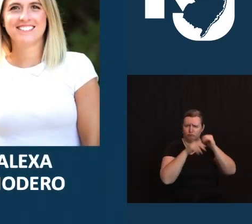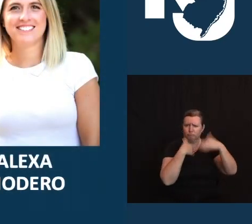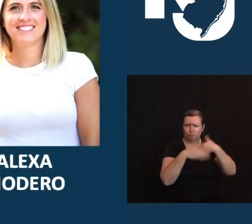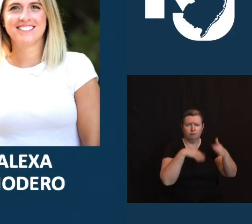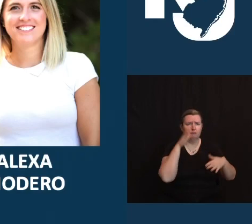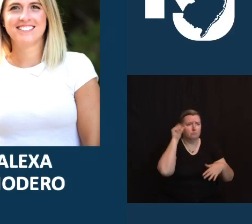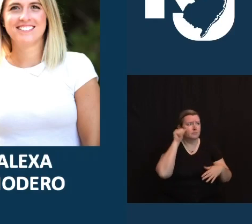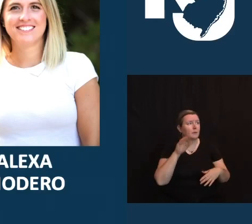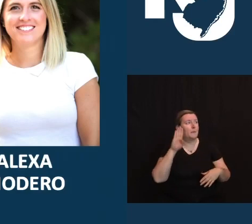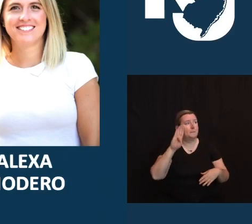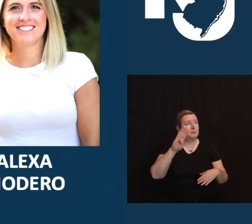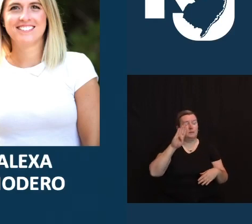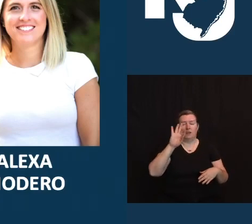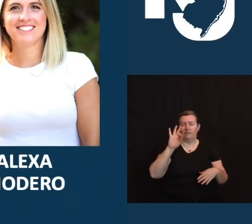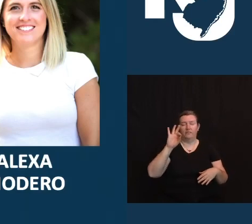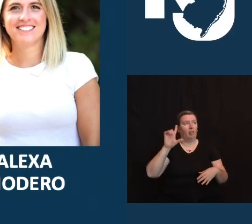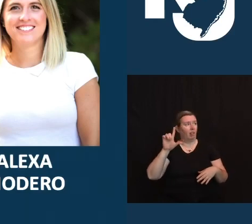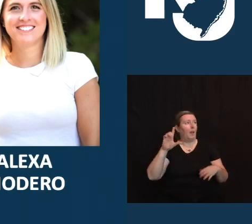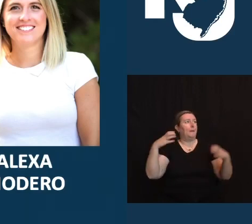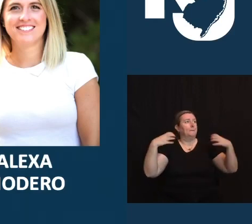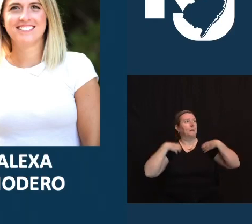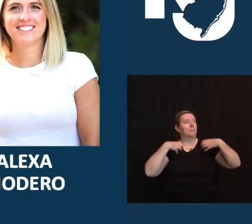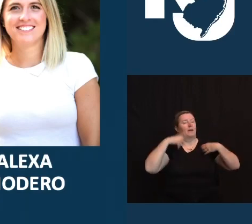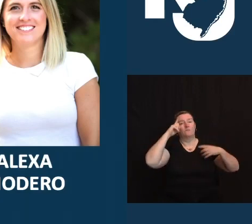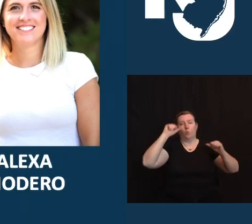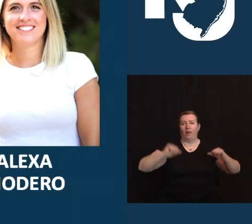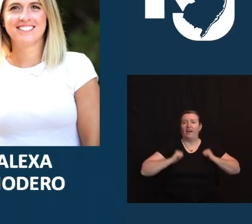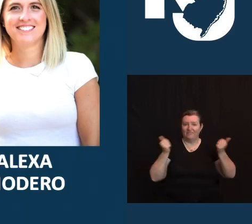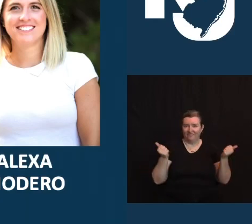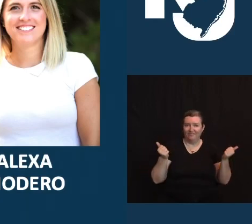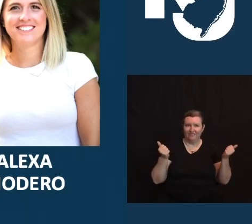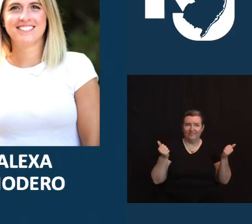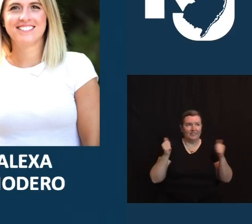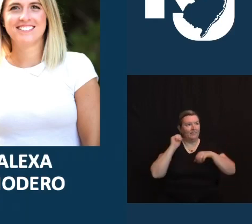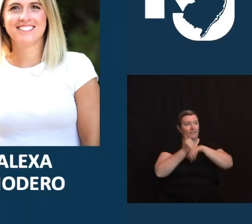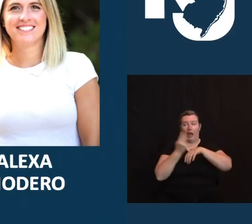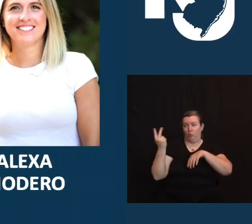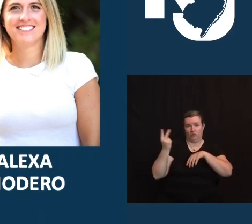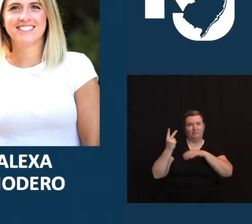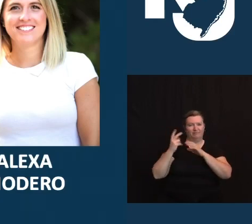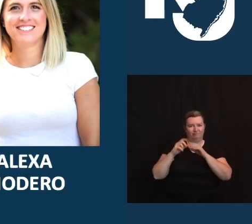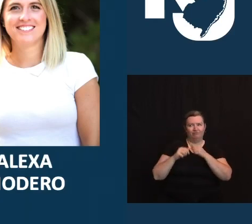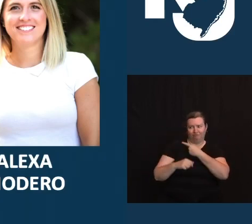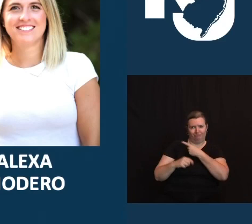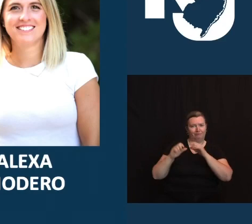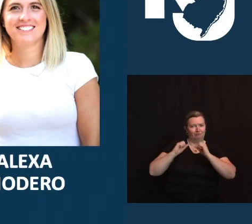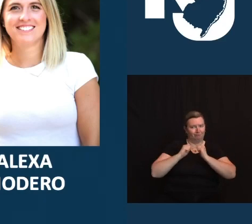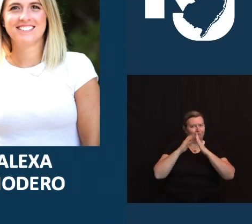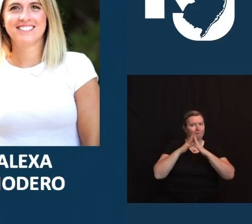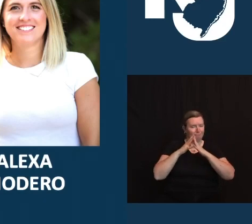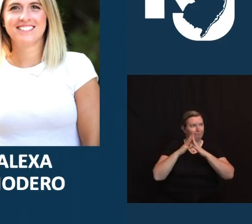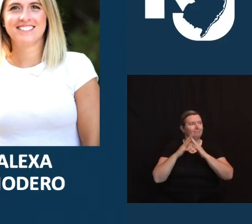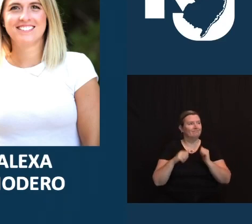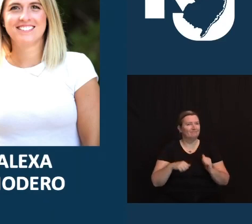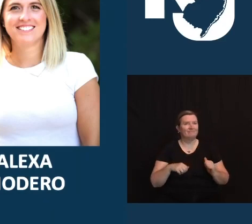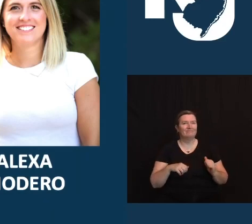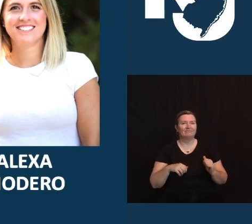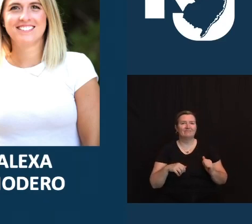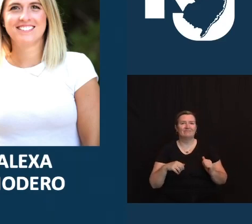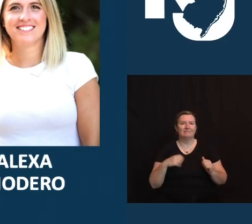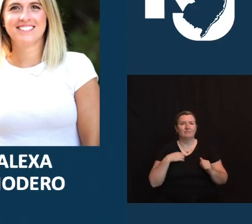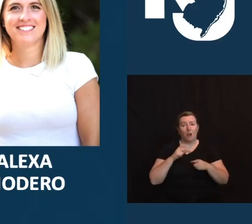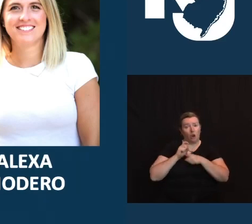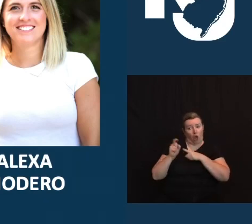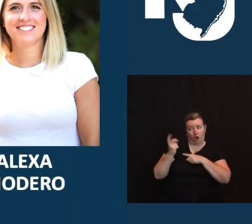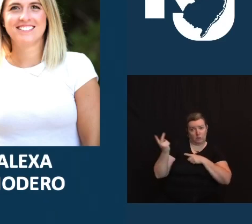by Marine veteran Brett D'Alessandro and Alexa Modero, and I had the great honor of speaking with them on Monday as